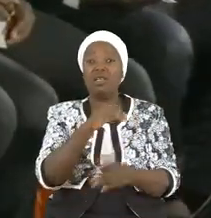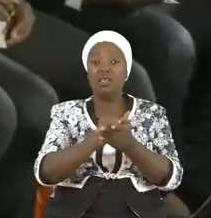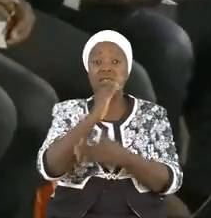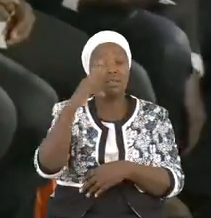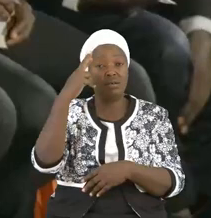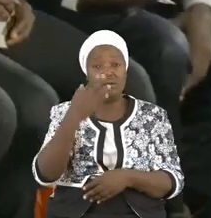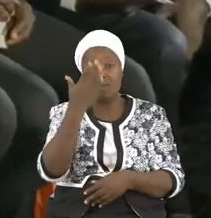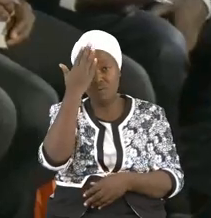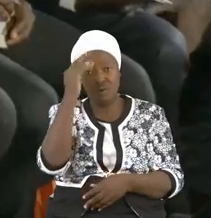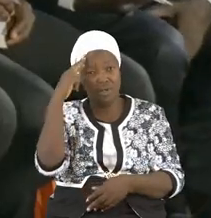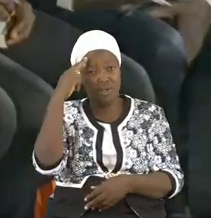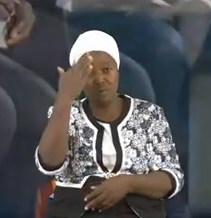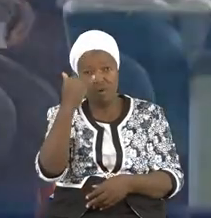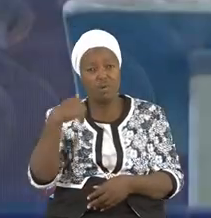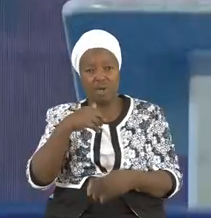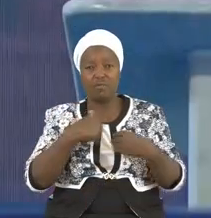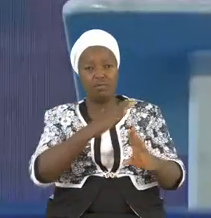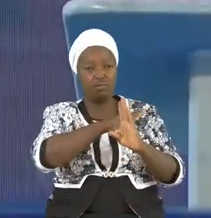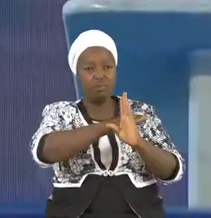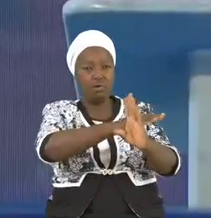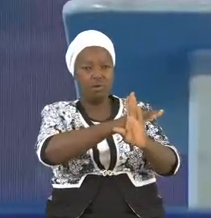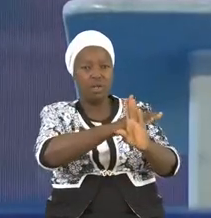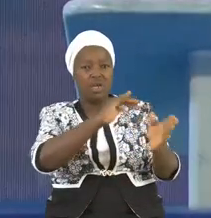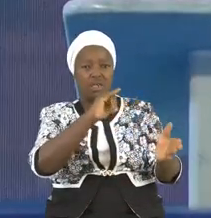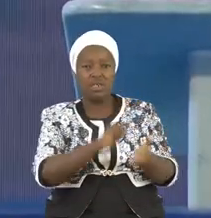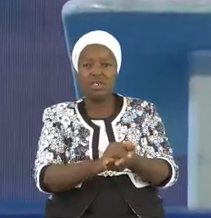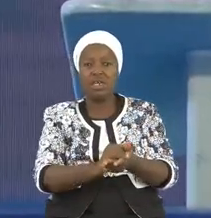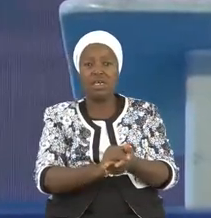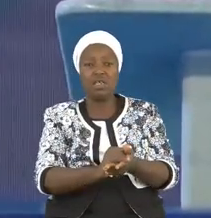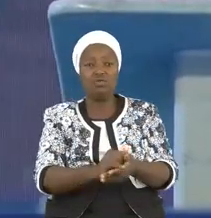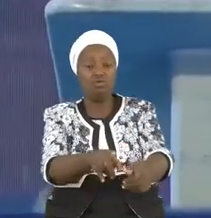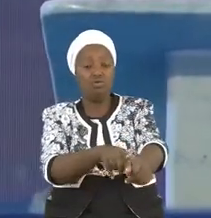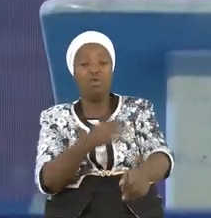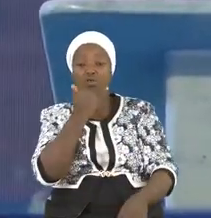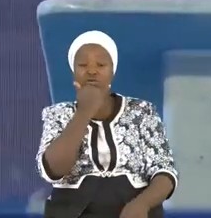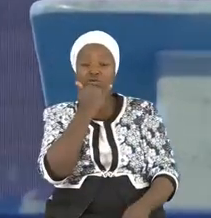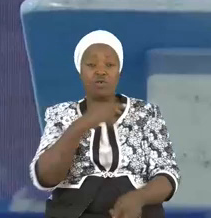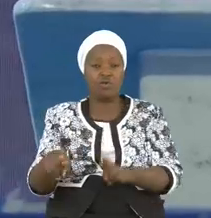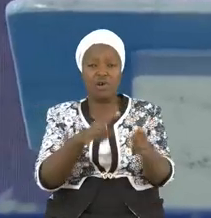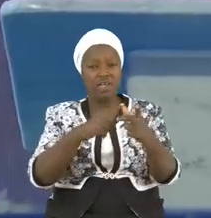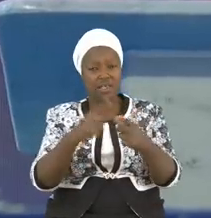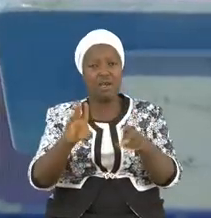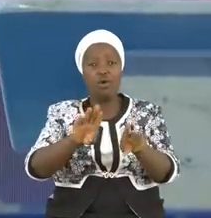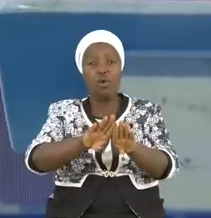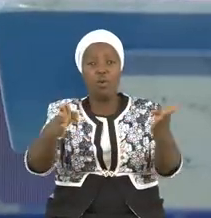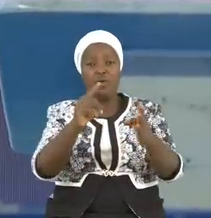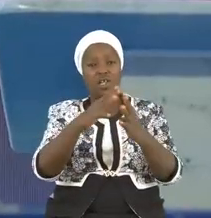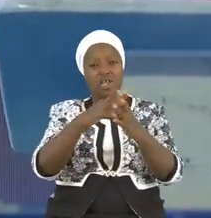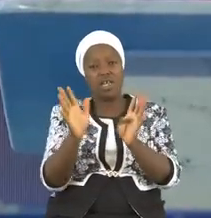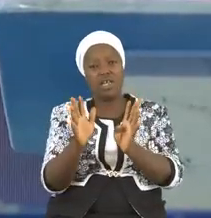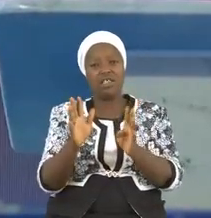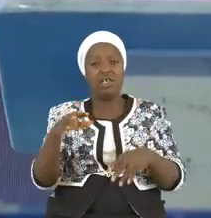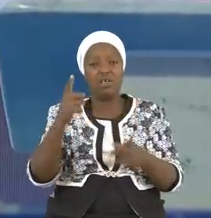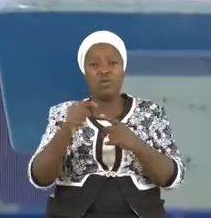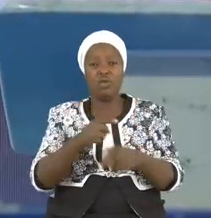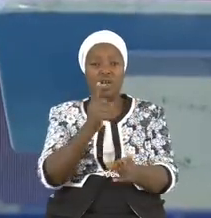we need to block that wrong road and then open the gate to the right